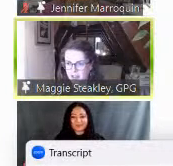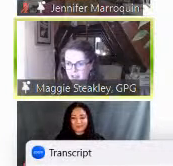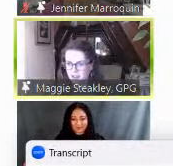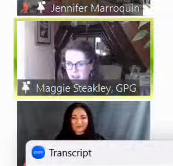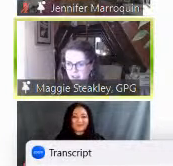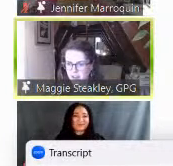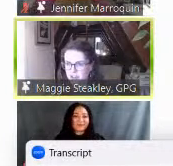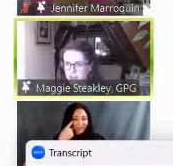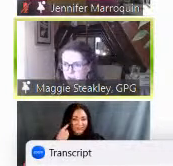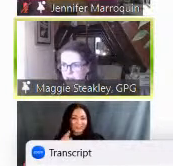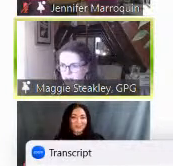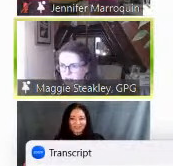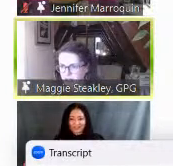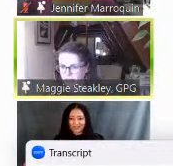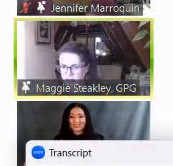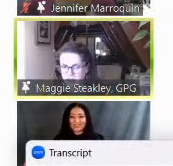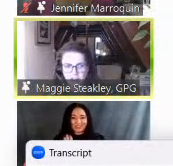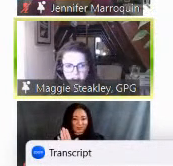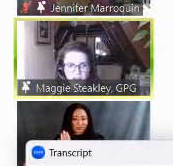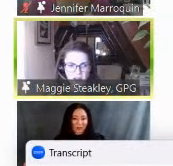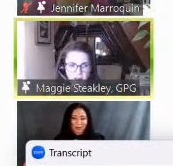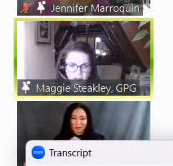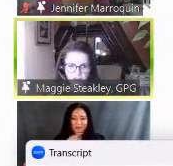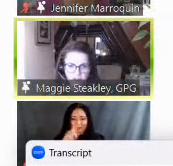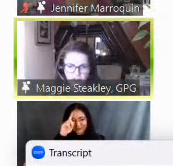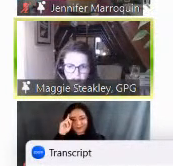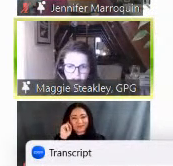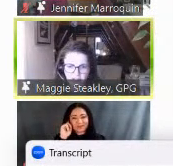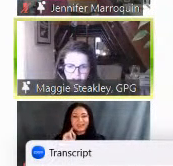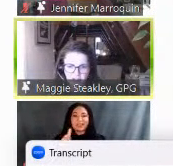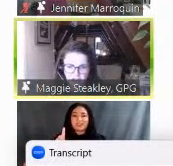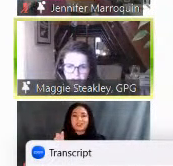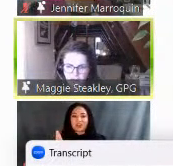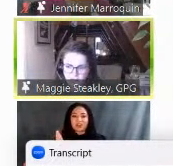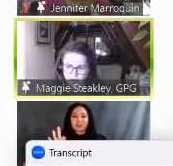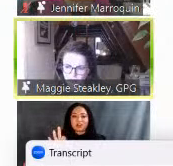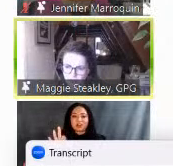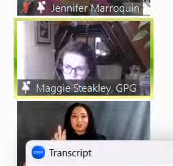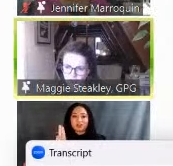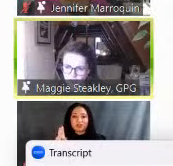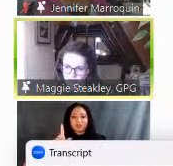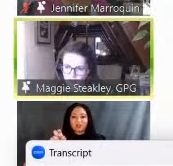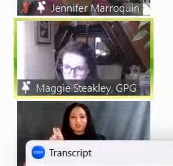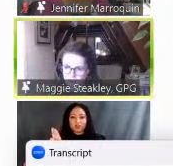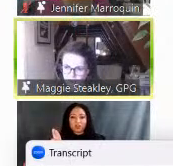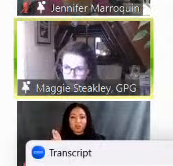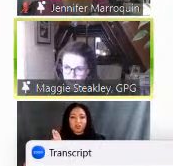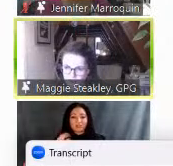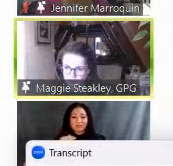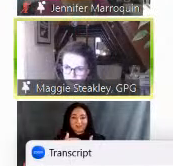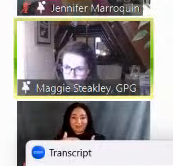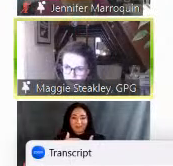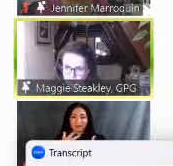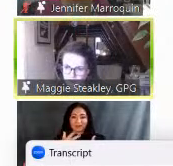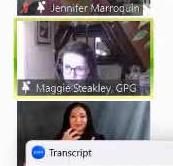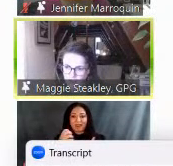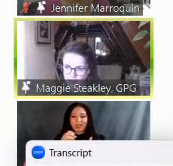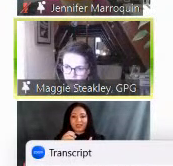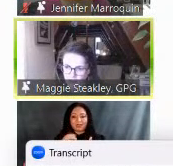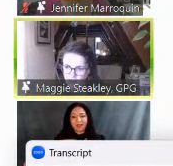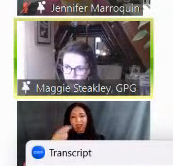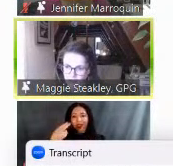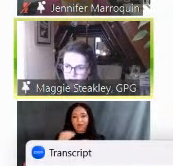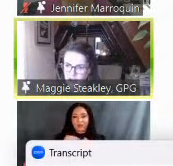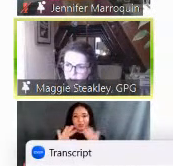Totally agree, Jennifer. I think that's a great point. I'll add that Dr. Fuller's slides, including some high resolution versions of these graphics, are available on